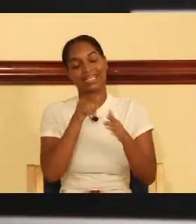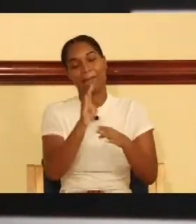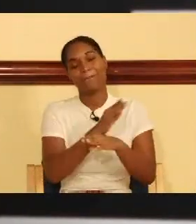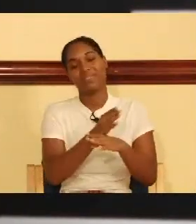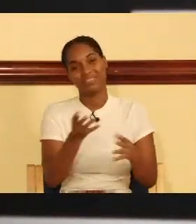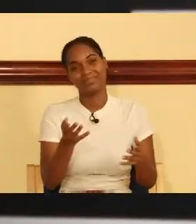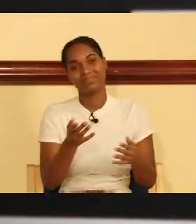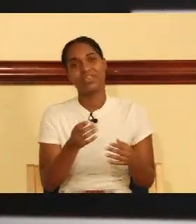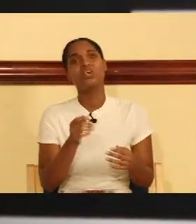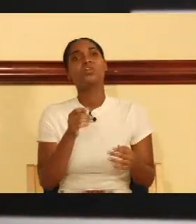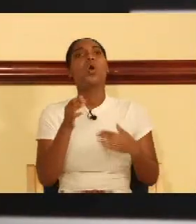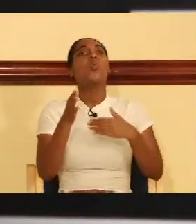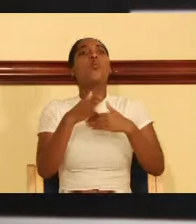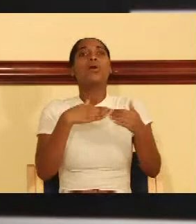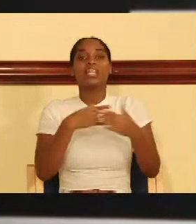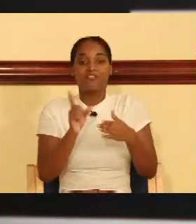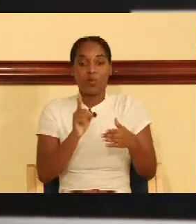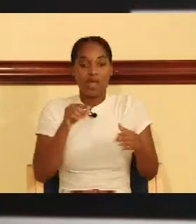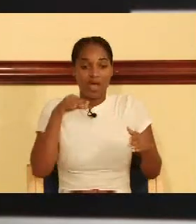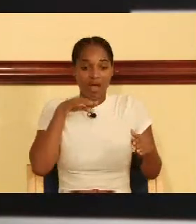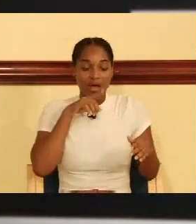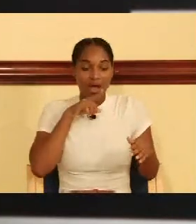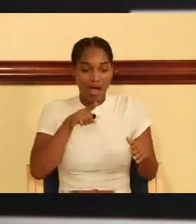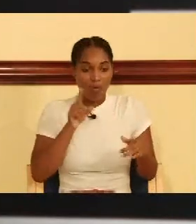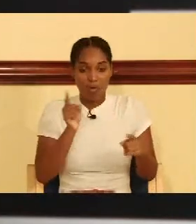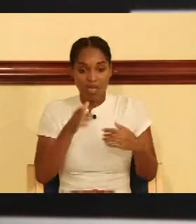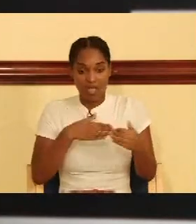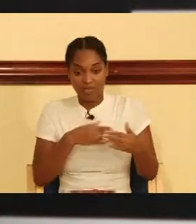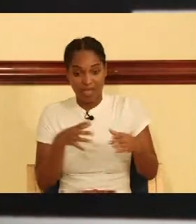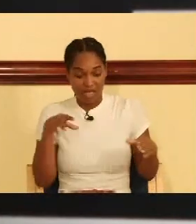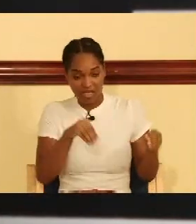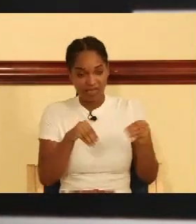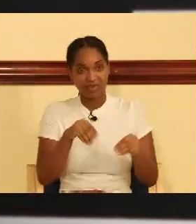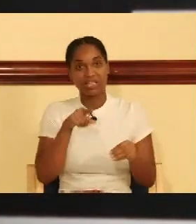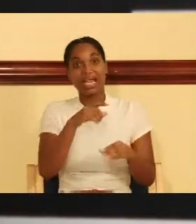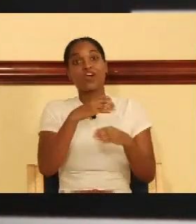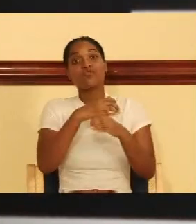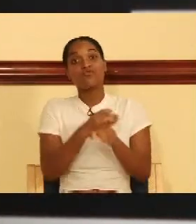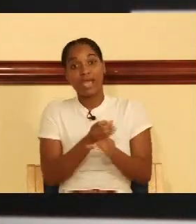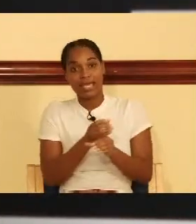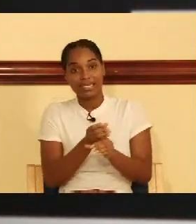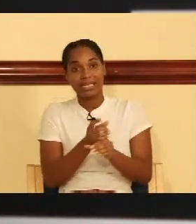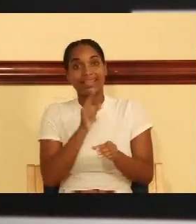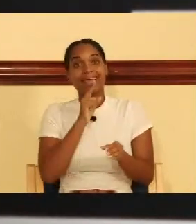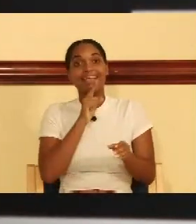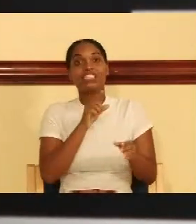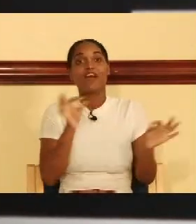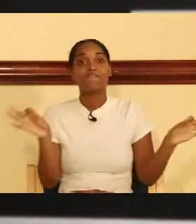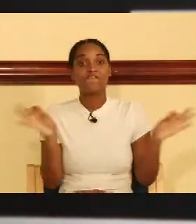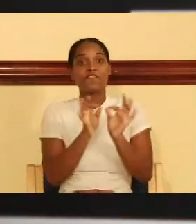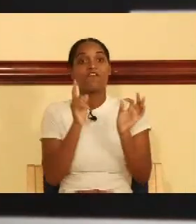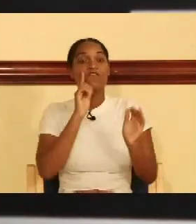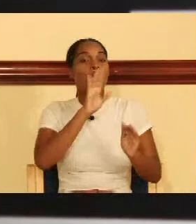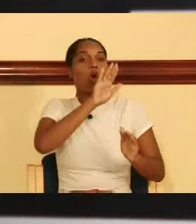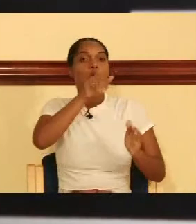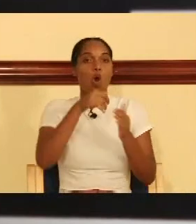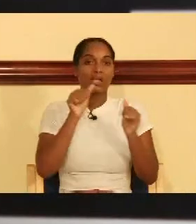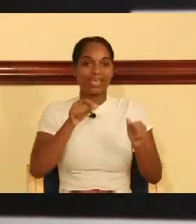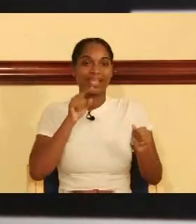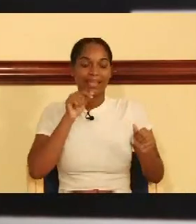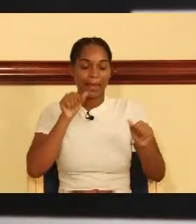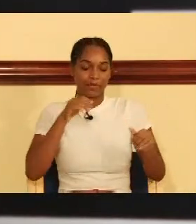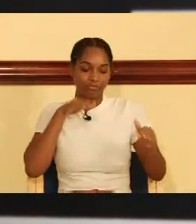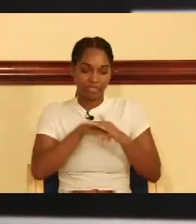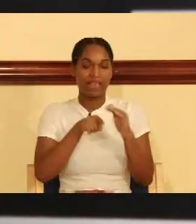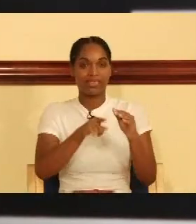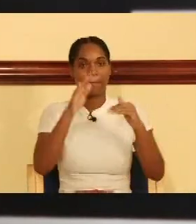the environment is so created, so designed that it suits everyone. And that is a society that